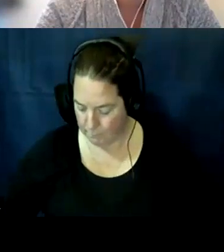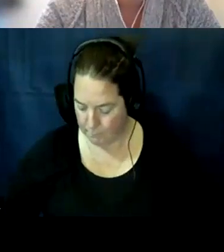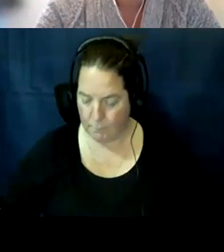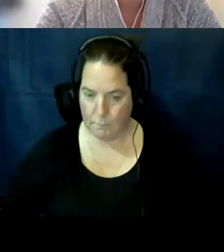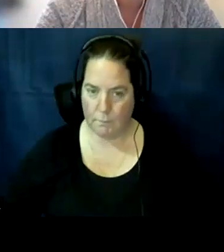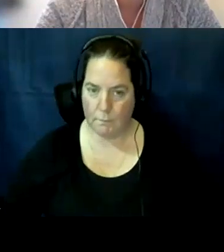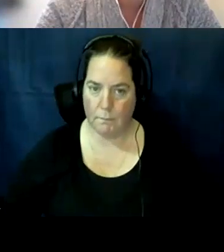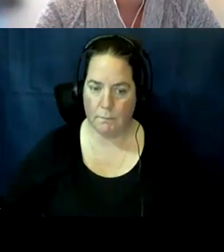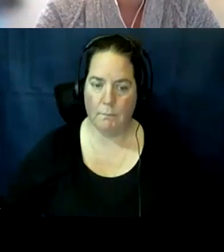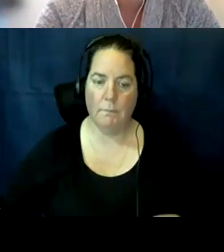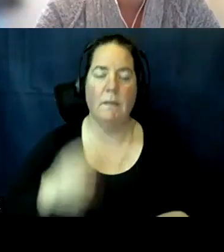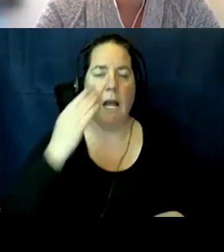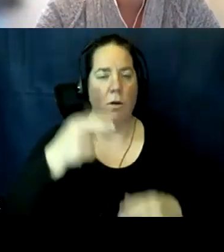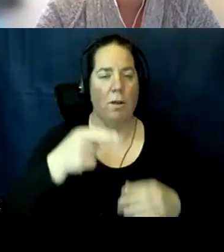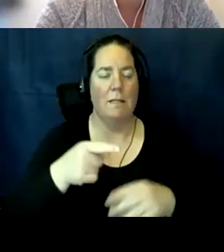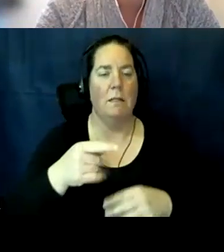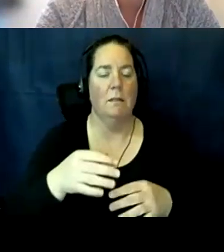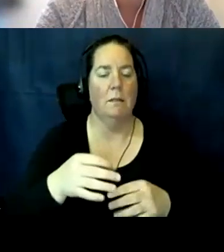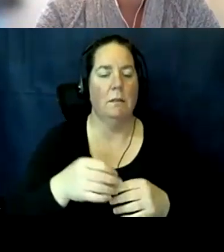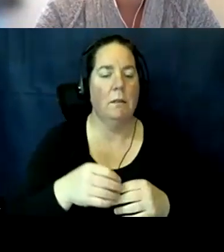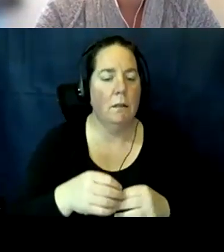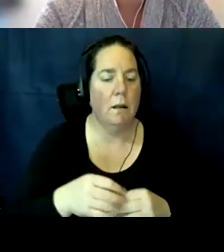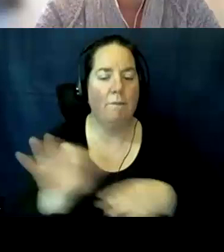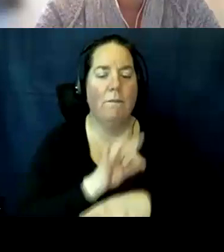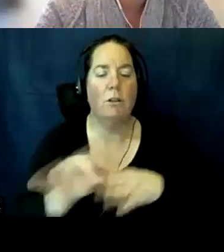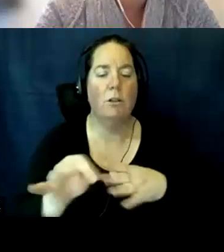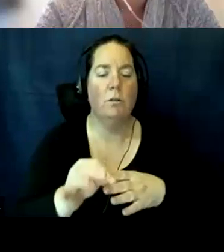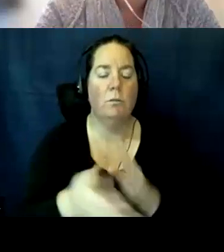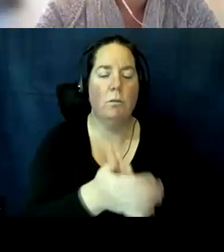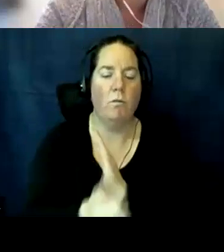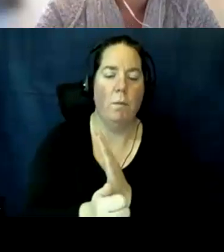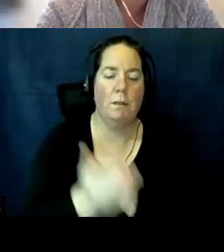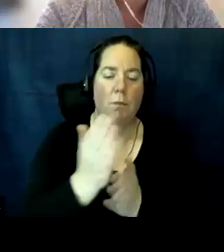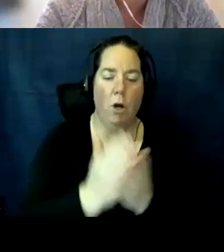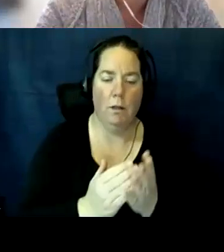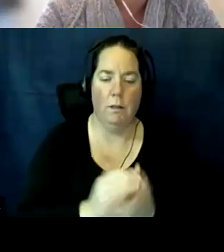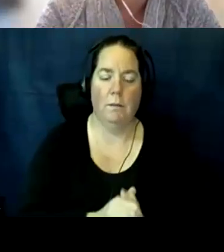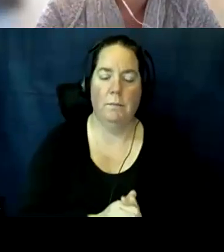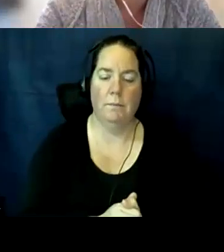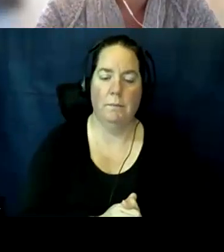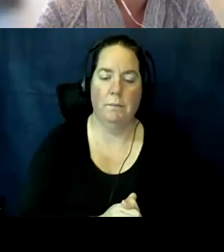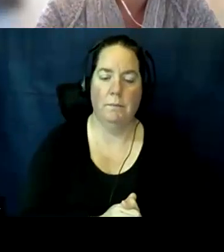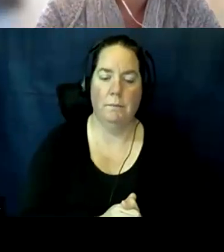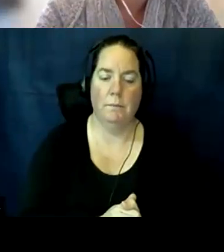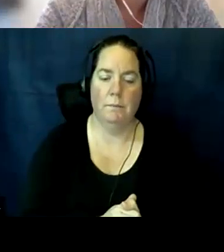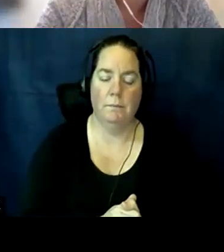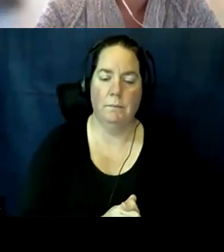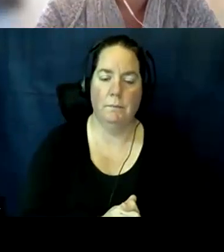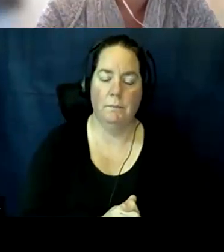just a question about the functional performance piece. Just wondering if that is something that